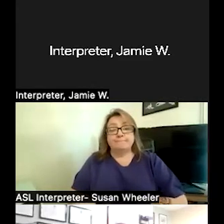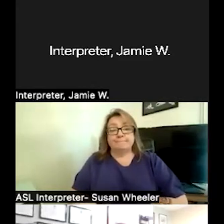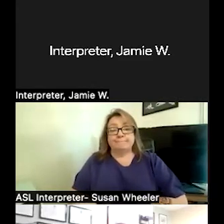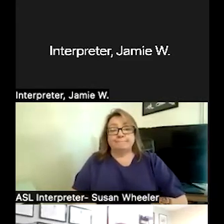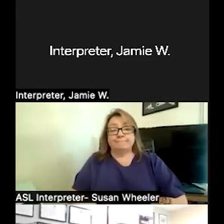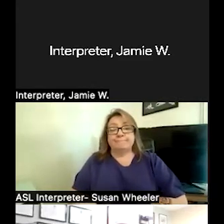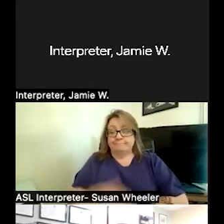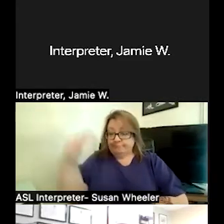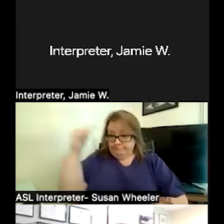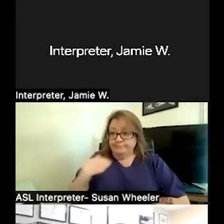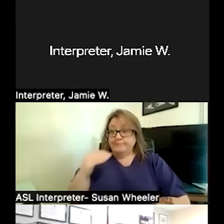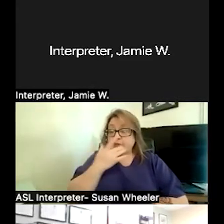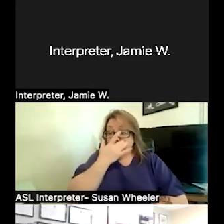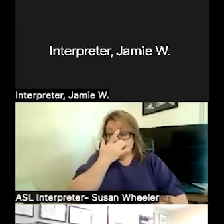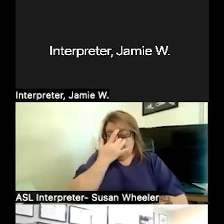Next slide.